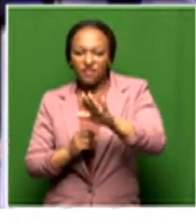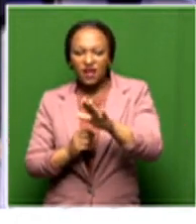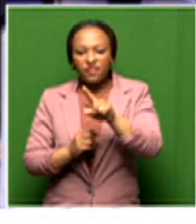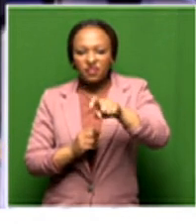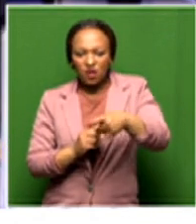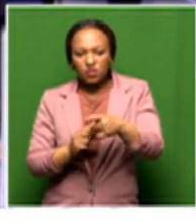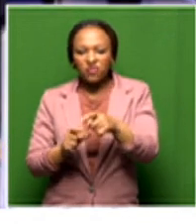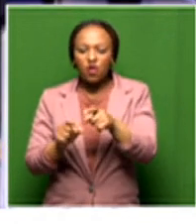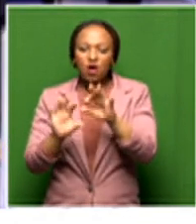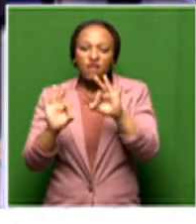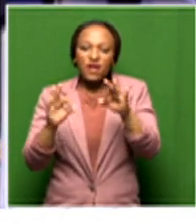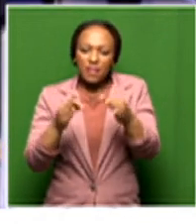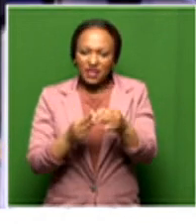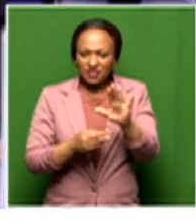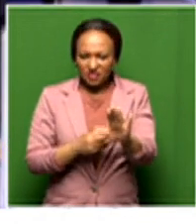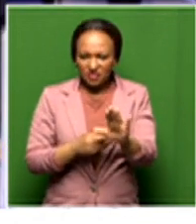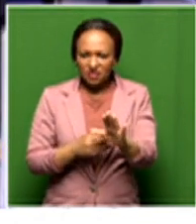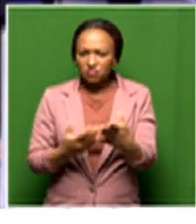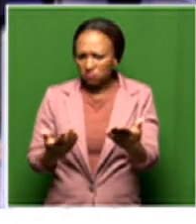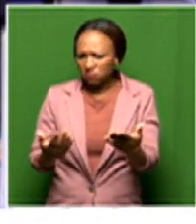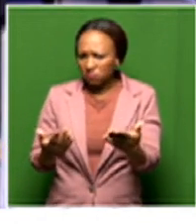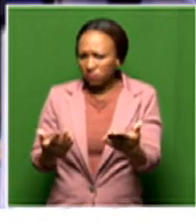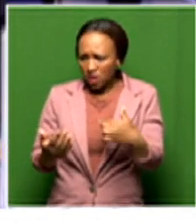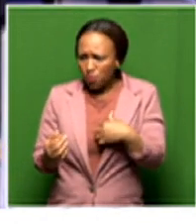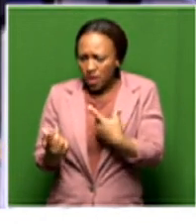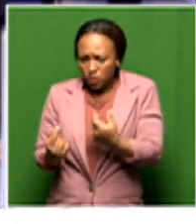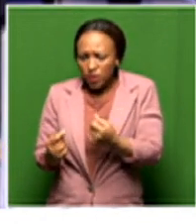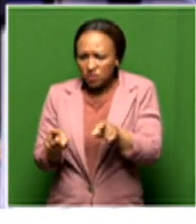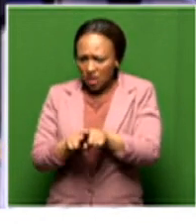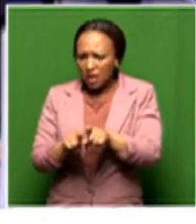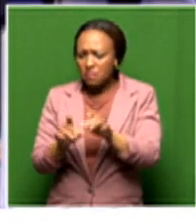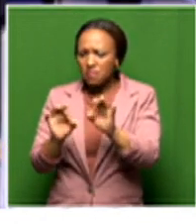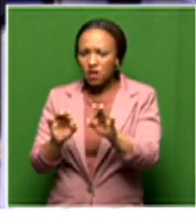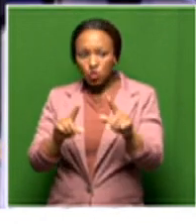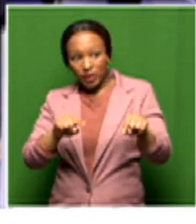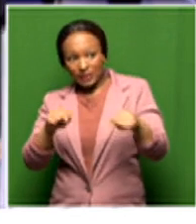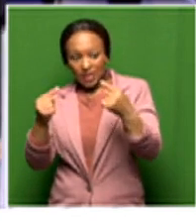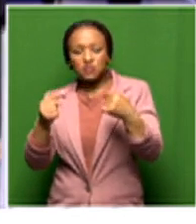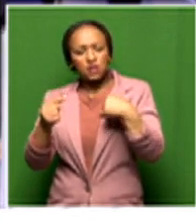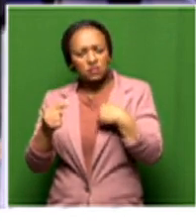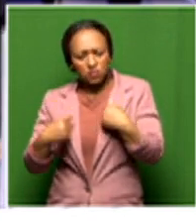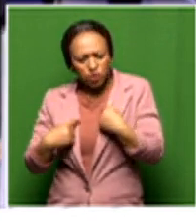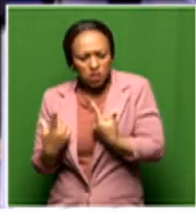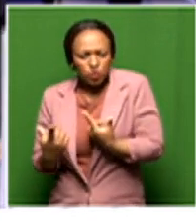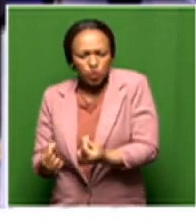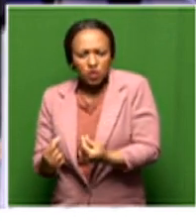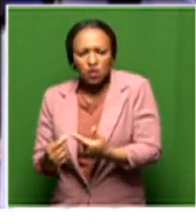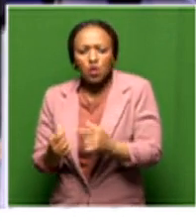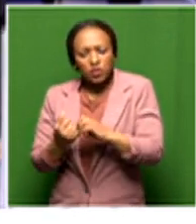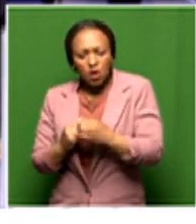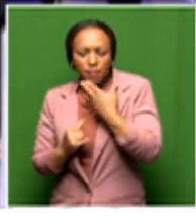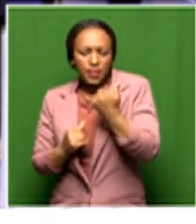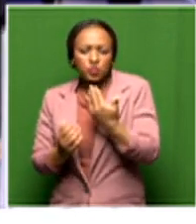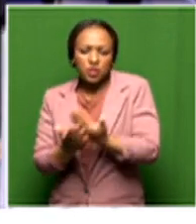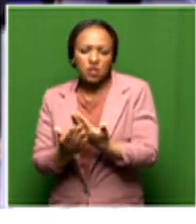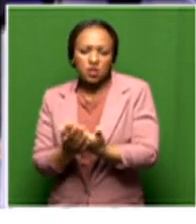135,000 families. And so, in a sense, we are exactly doing what it is that you are challenging us. We are doing as best as we can